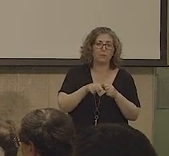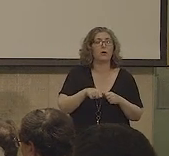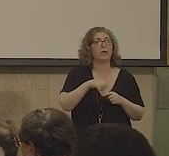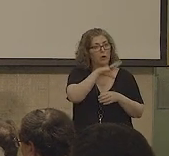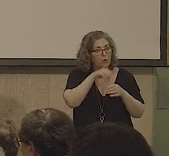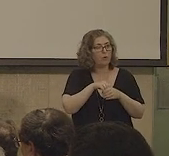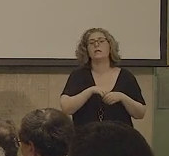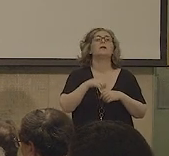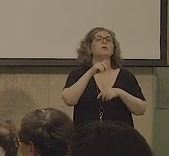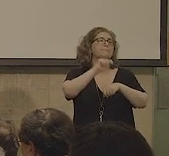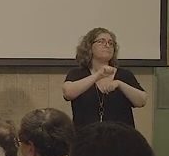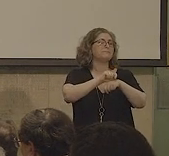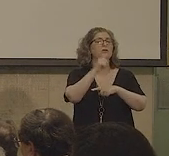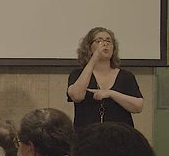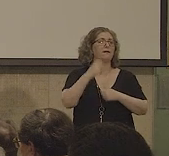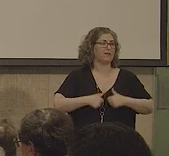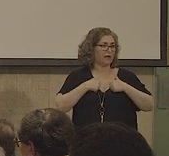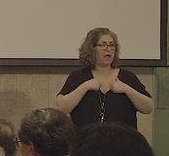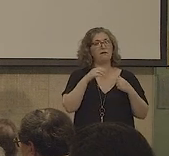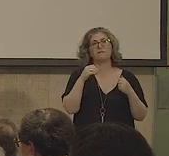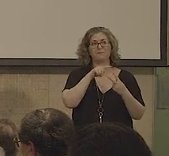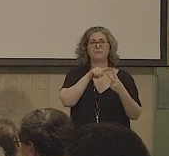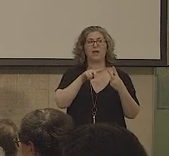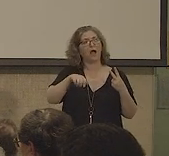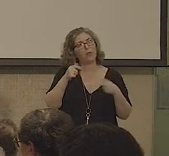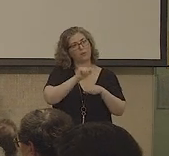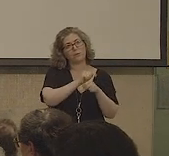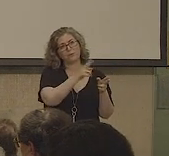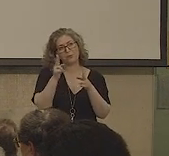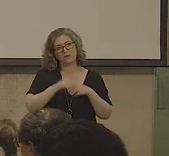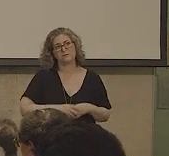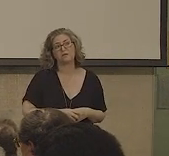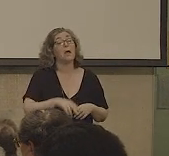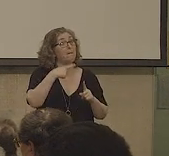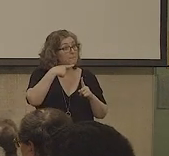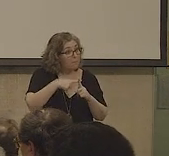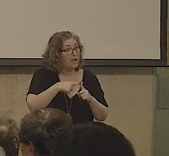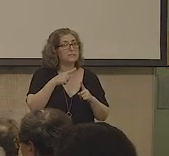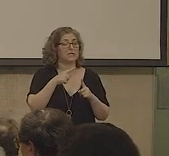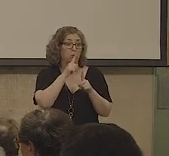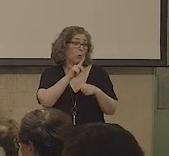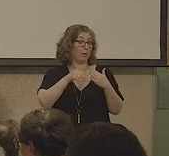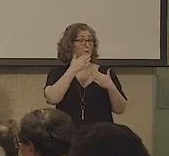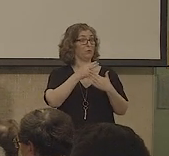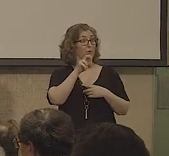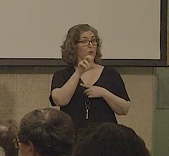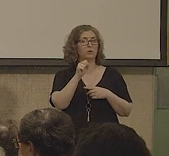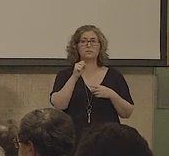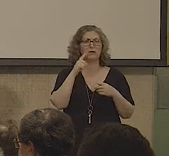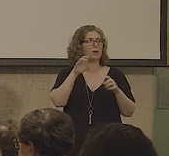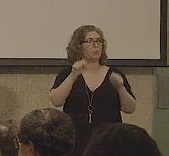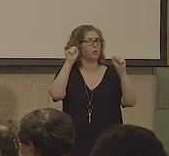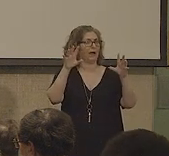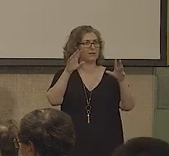of Life and the Poway Synagogue shootings, to name two of them. He's also reported on good news, including that miraculous rescue